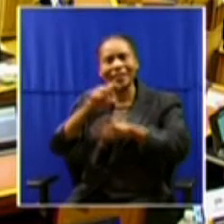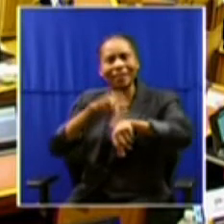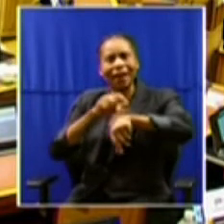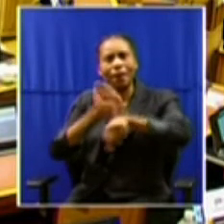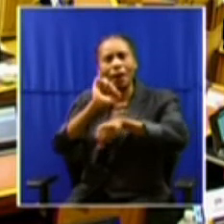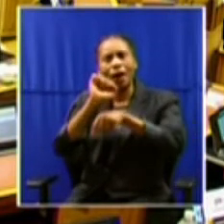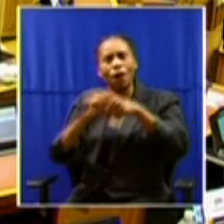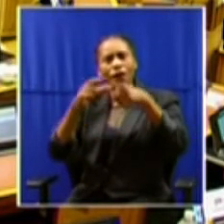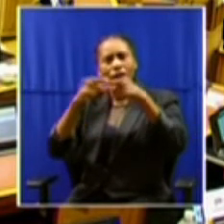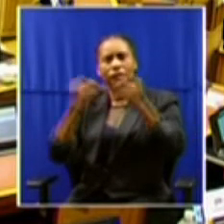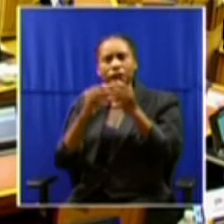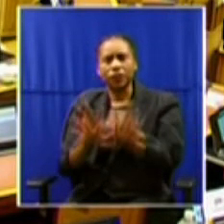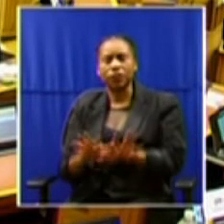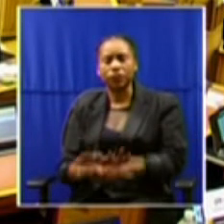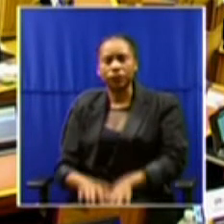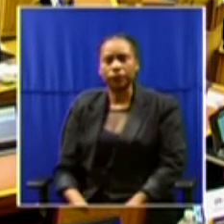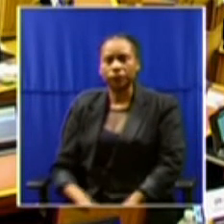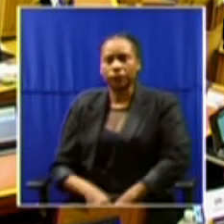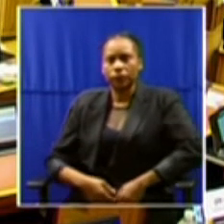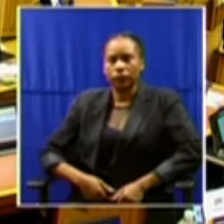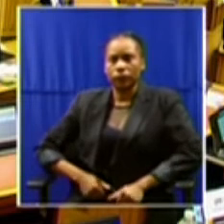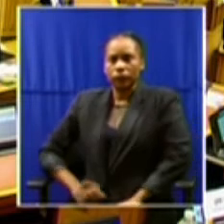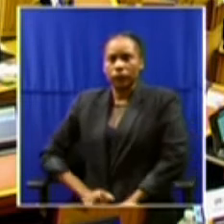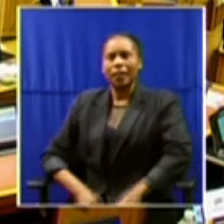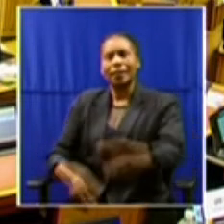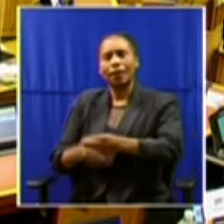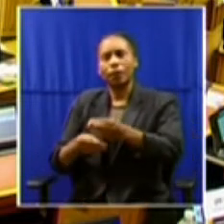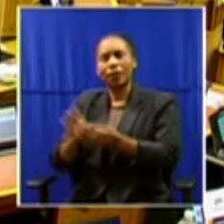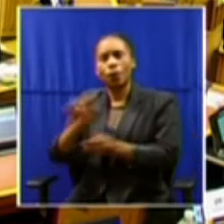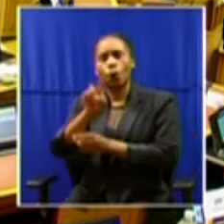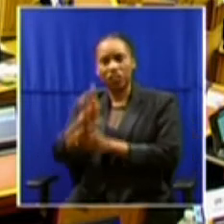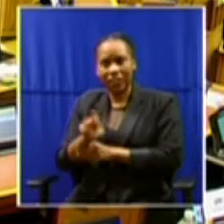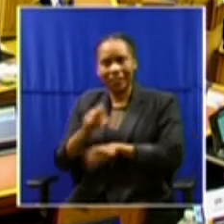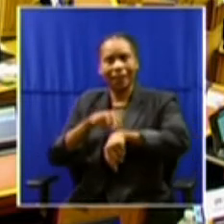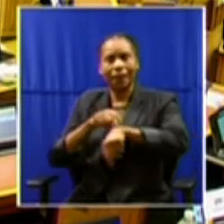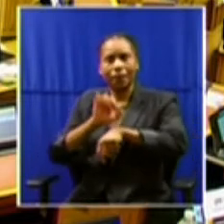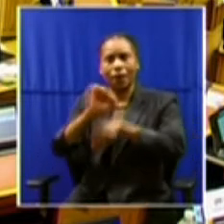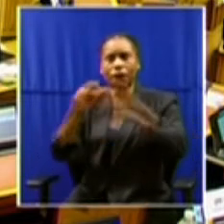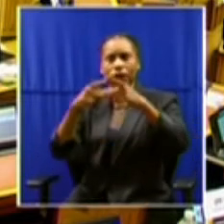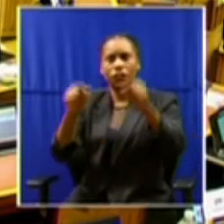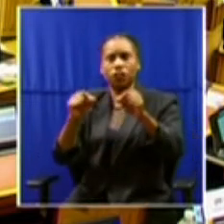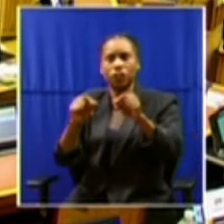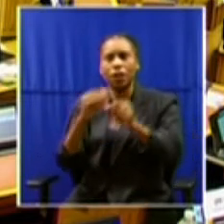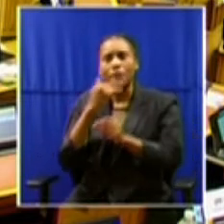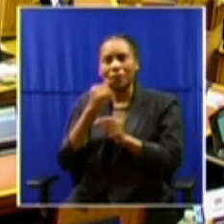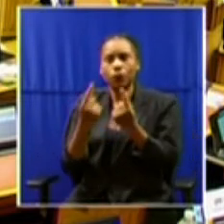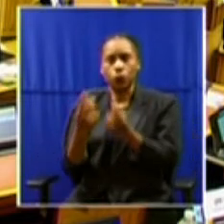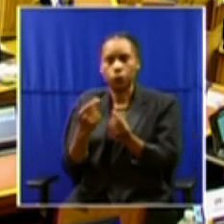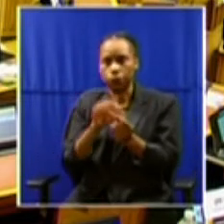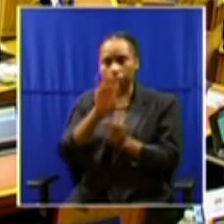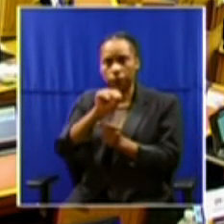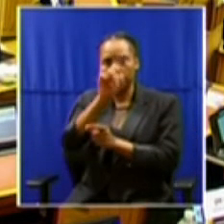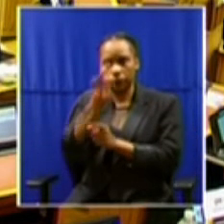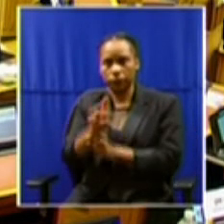expired. Your supplementary question, your time has expired. Can you do that?